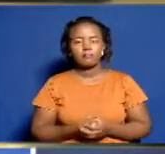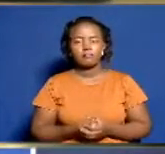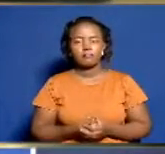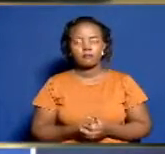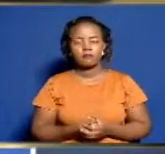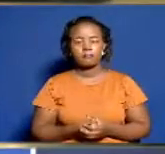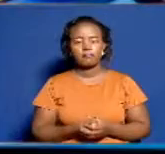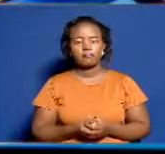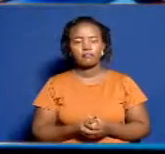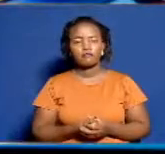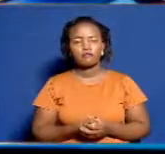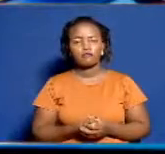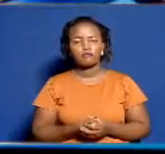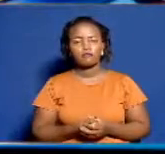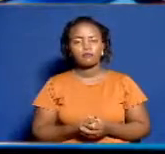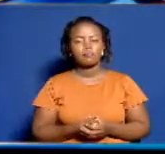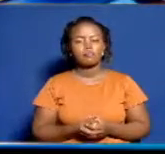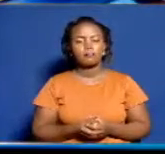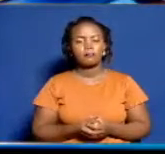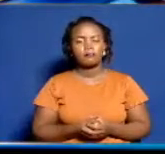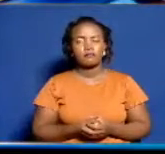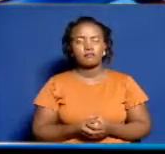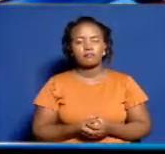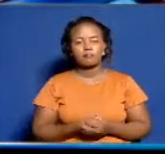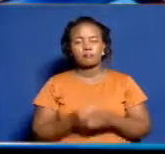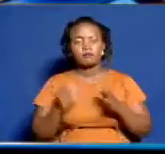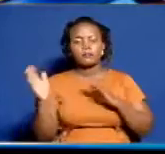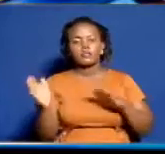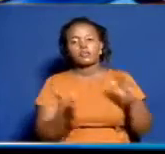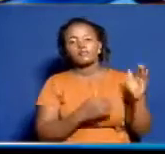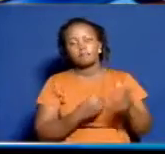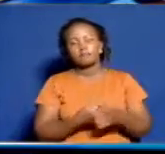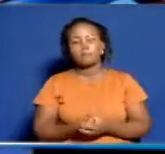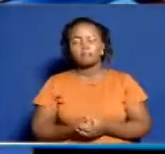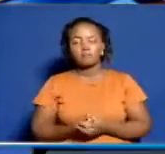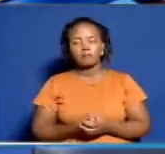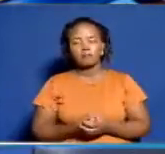The geothermal development company has